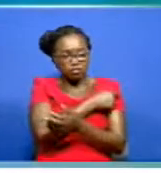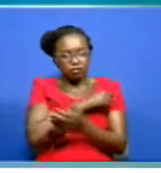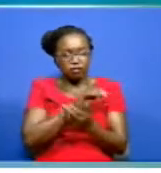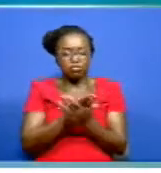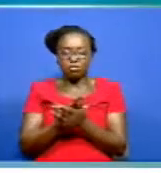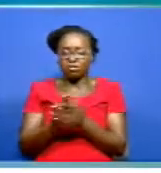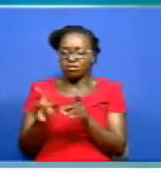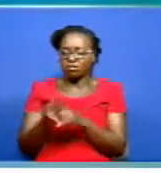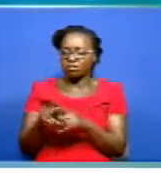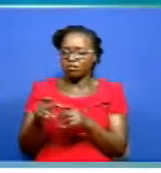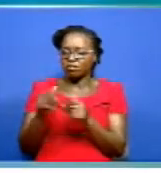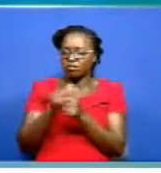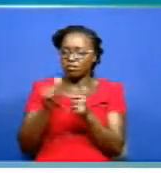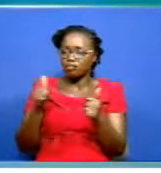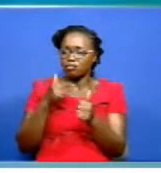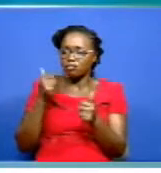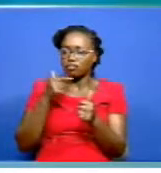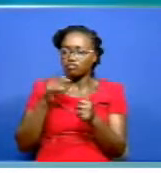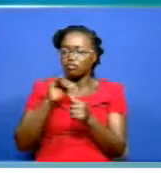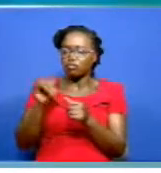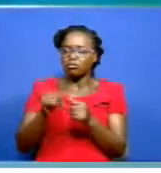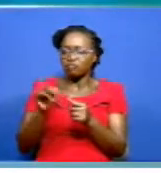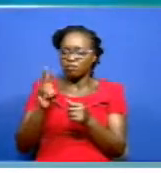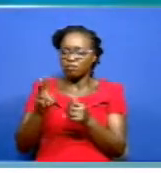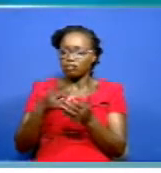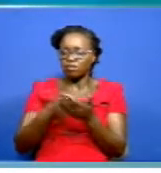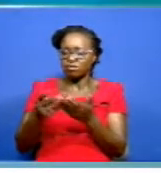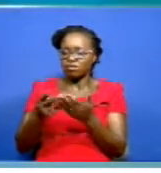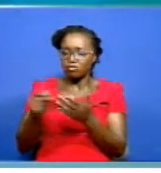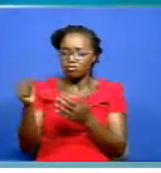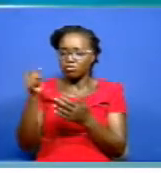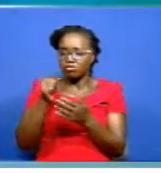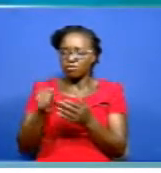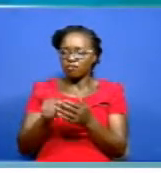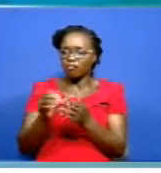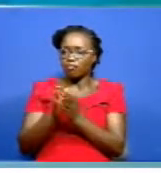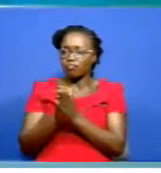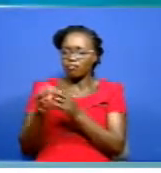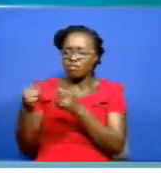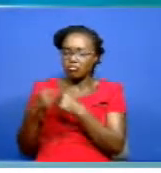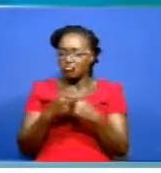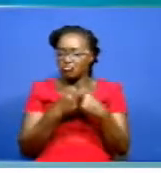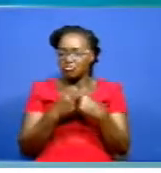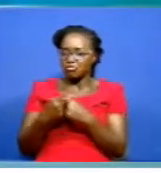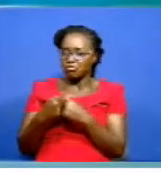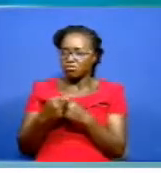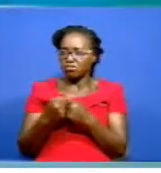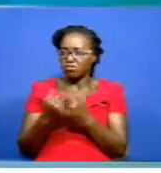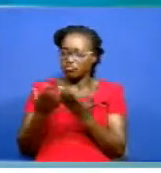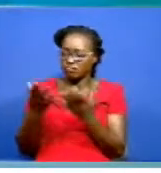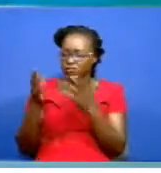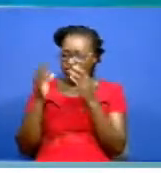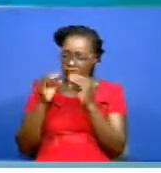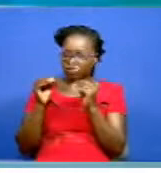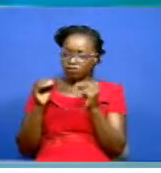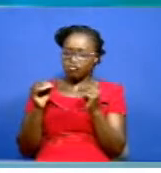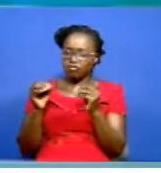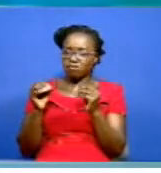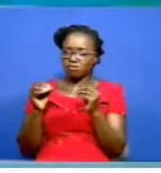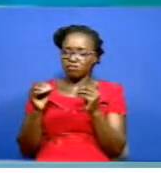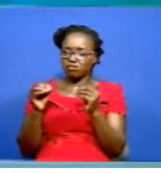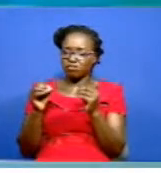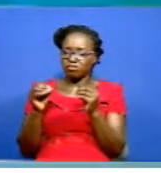you have well said, we're just 2 weeks old. The challenges have really not been there. Something glaring is not there.